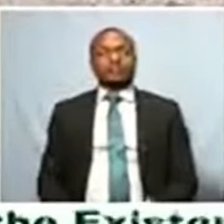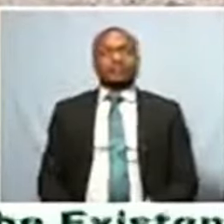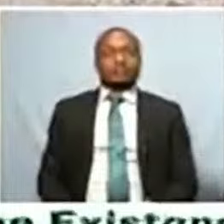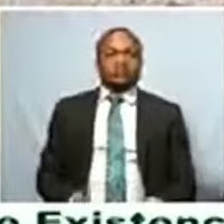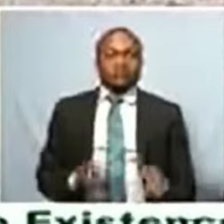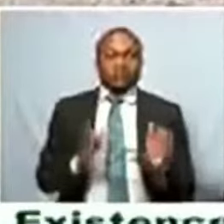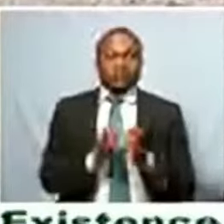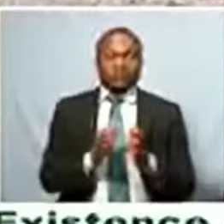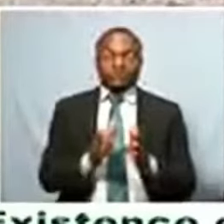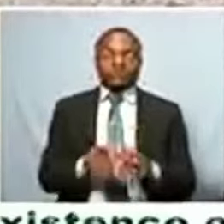the minority. Madam Speaker,